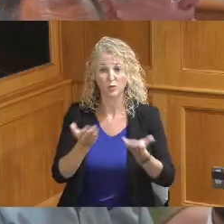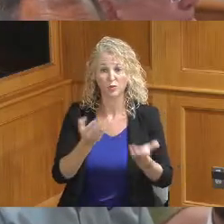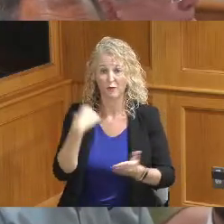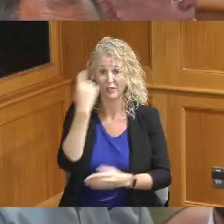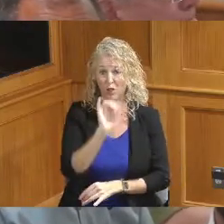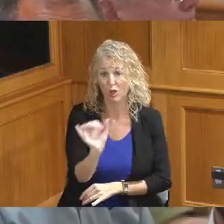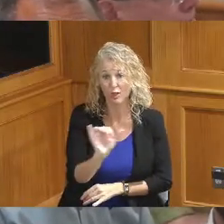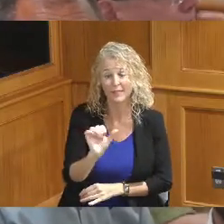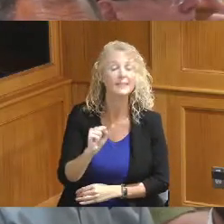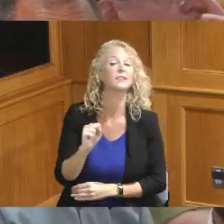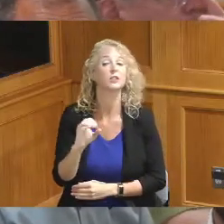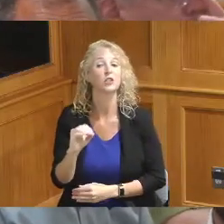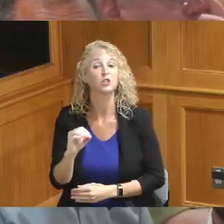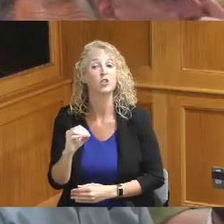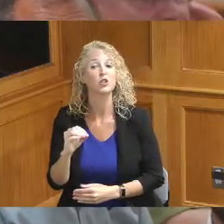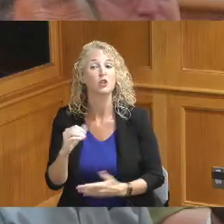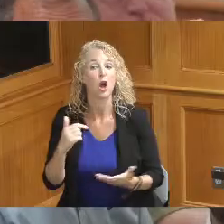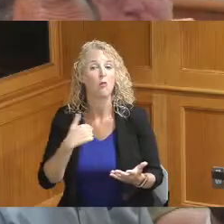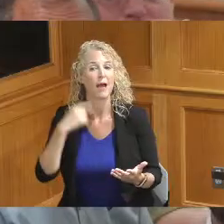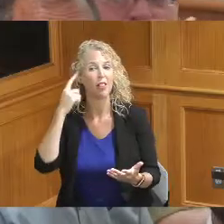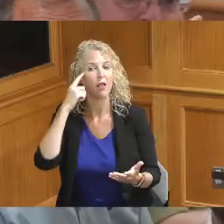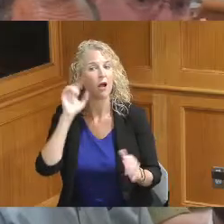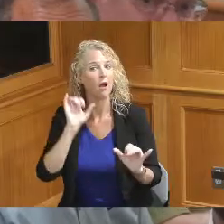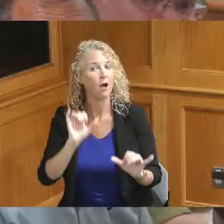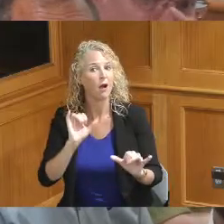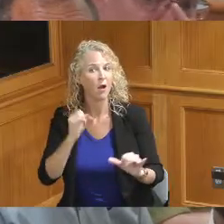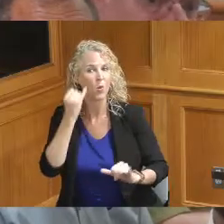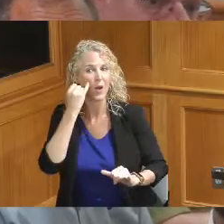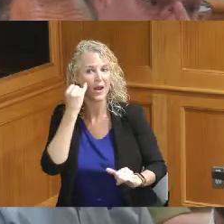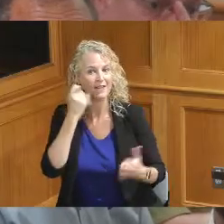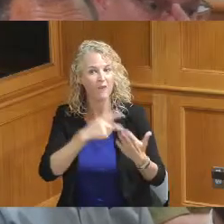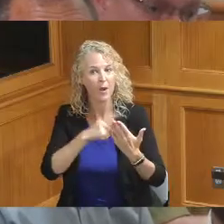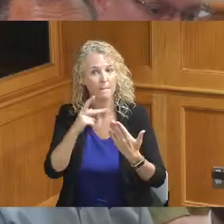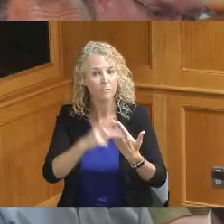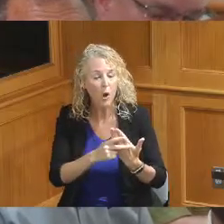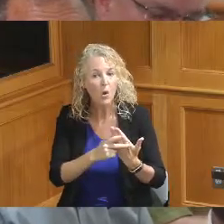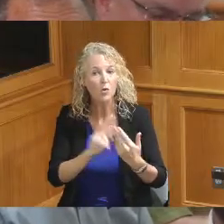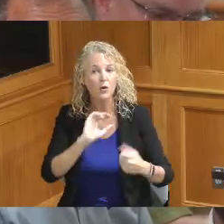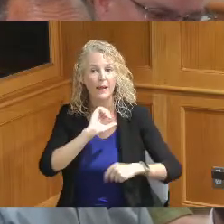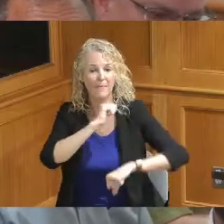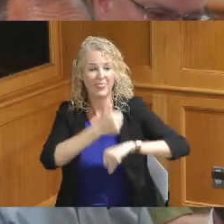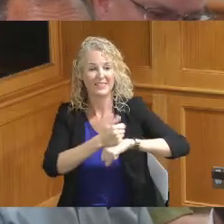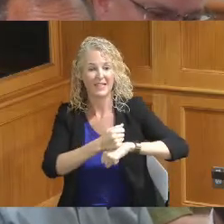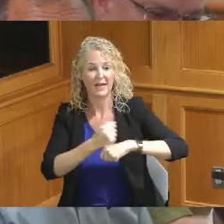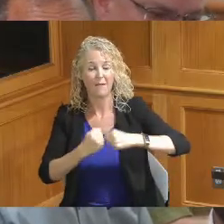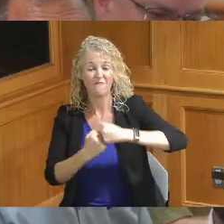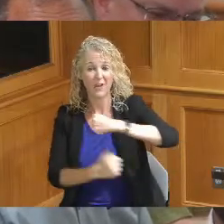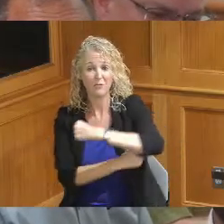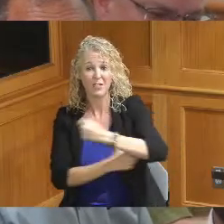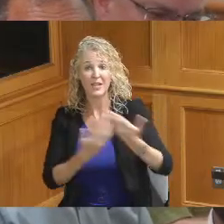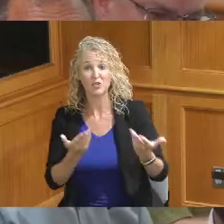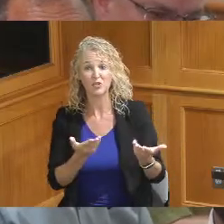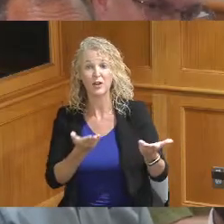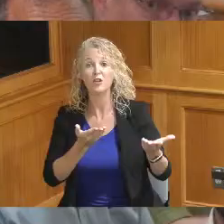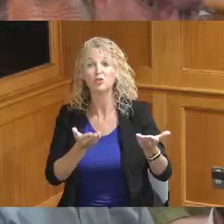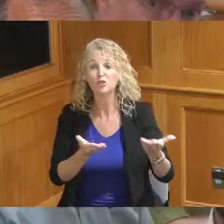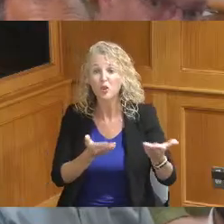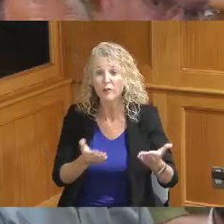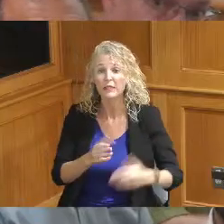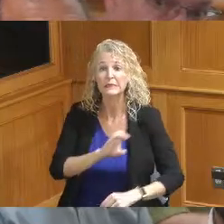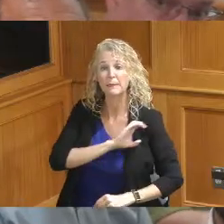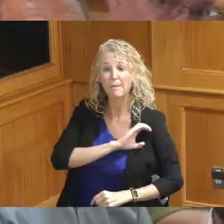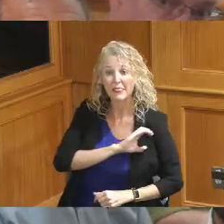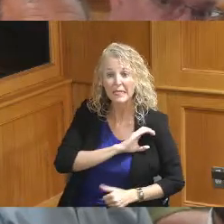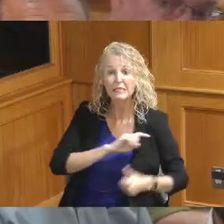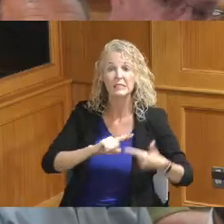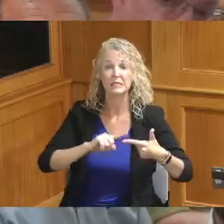So I went back with them with the brainchild of how about we do a program with a foundation of service as a whole? So how about we talk about police? How about we talk about